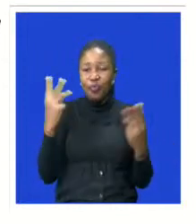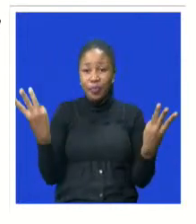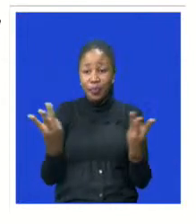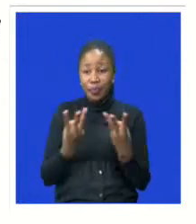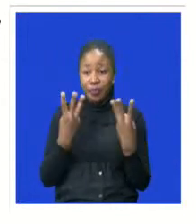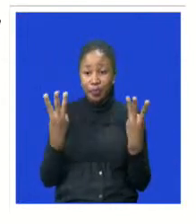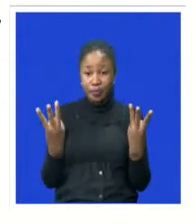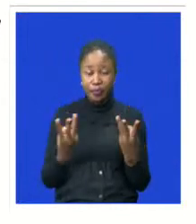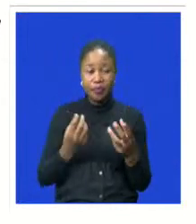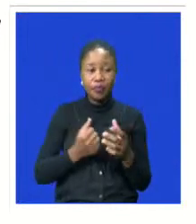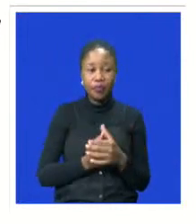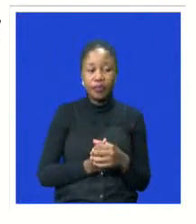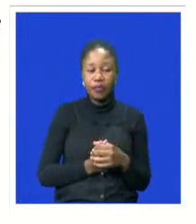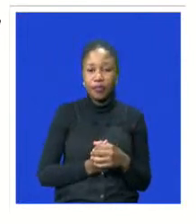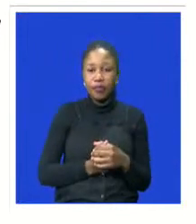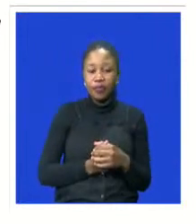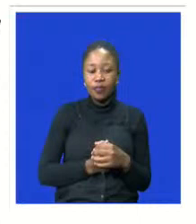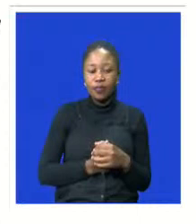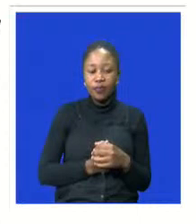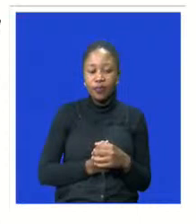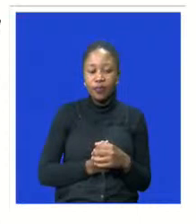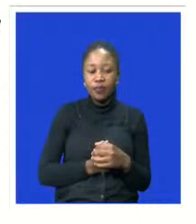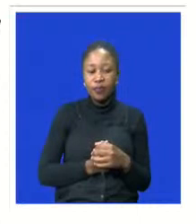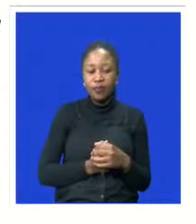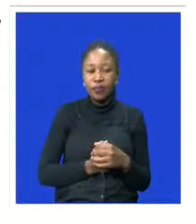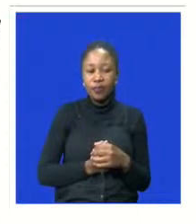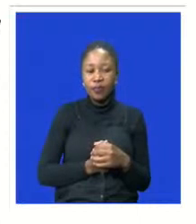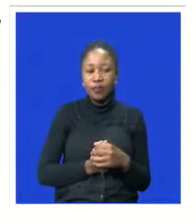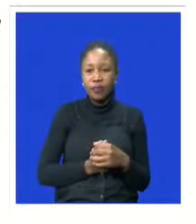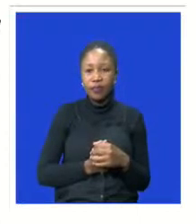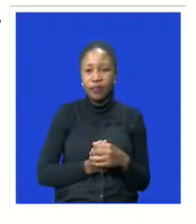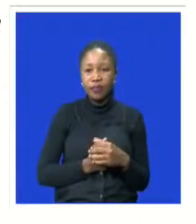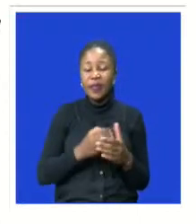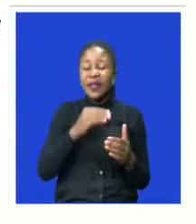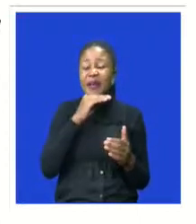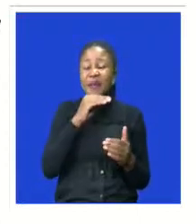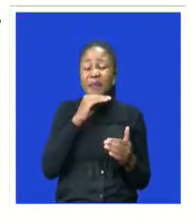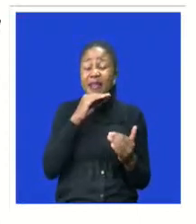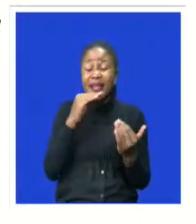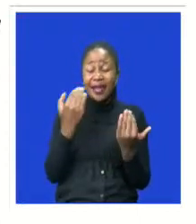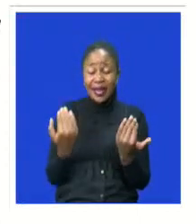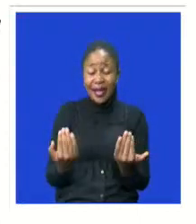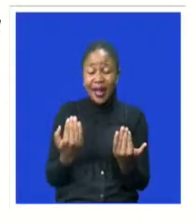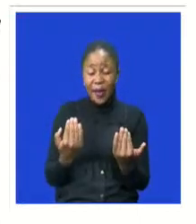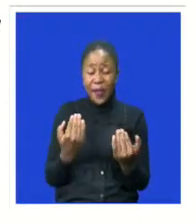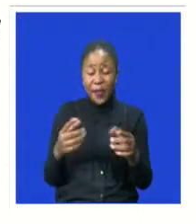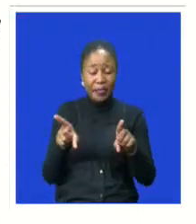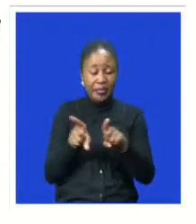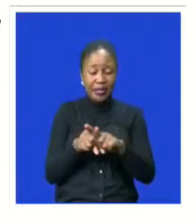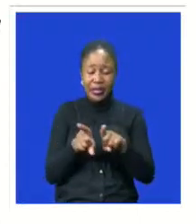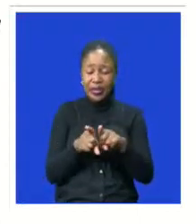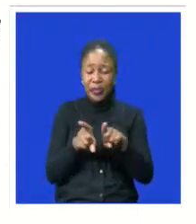even today, a Maswati, if you are a Liswati man,